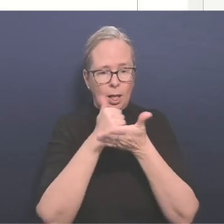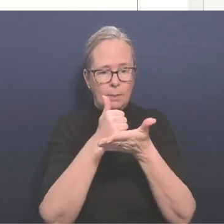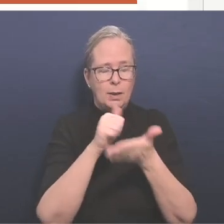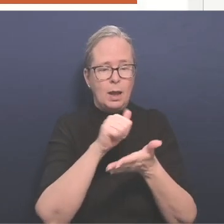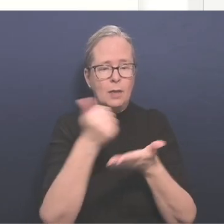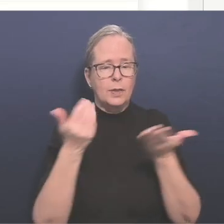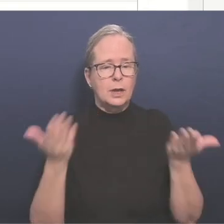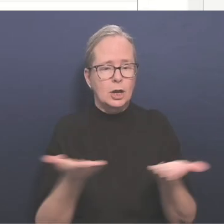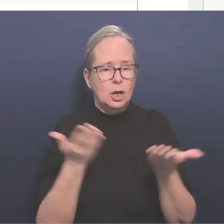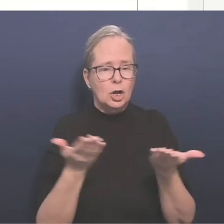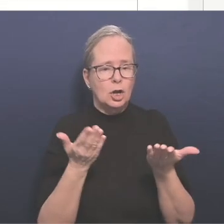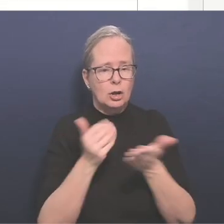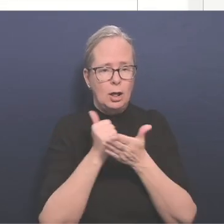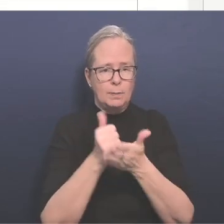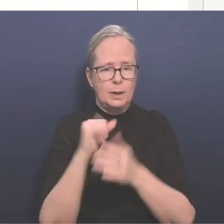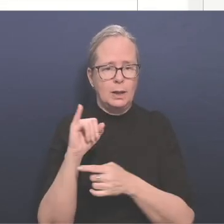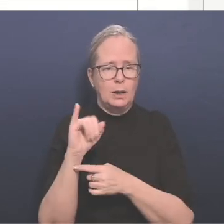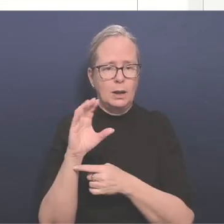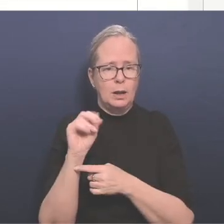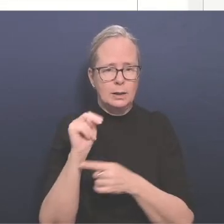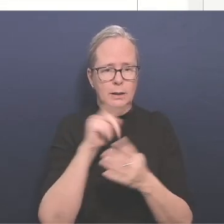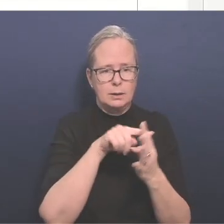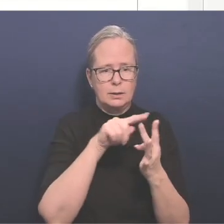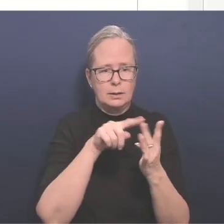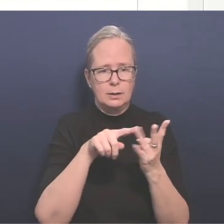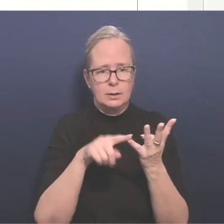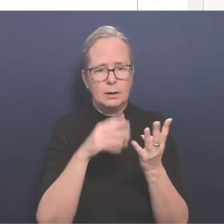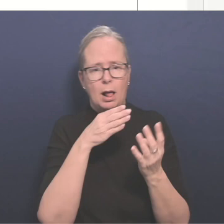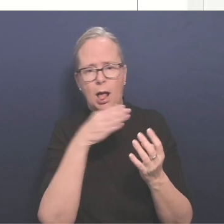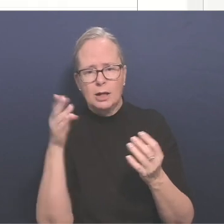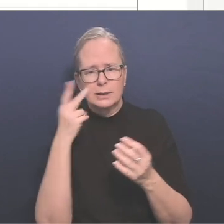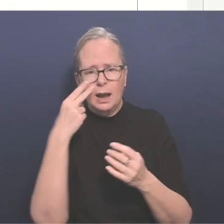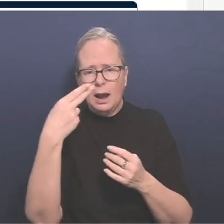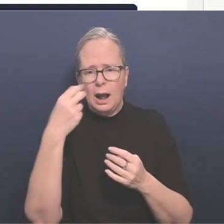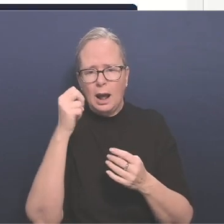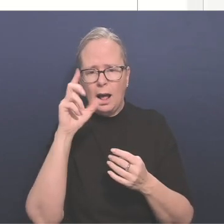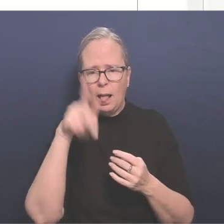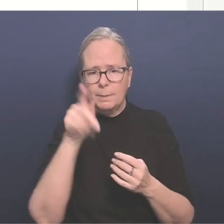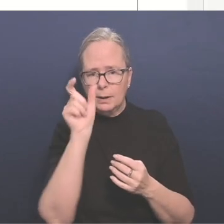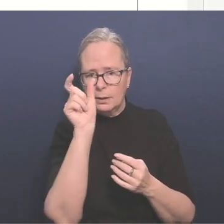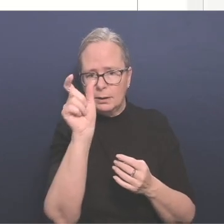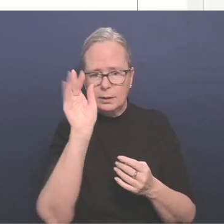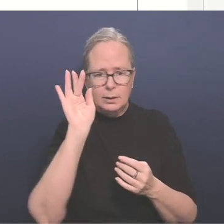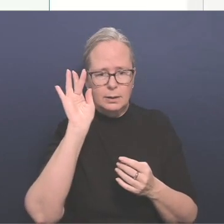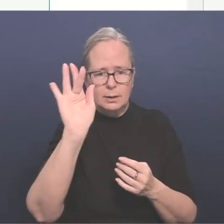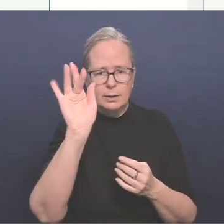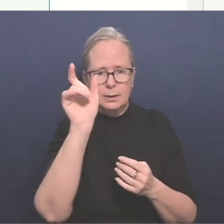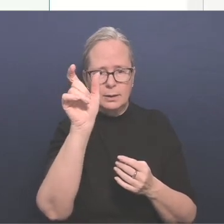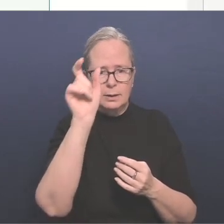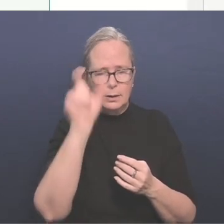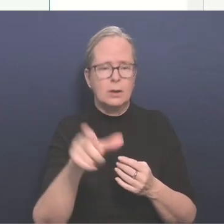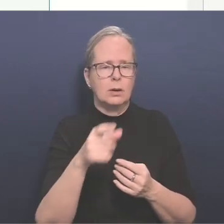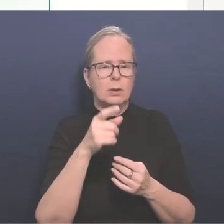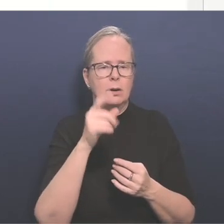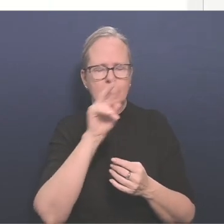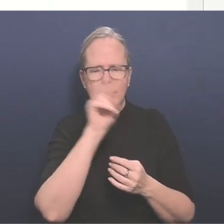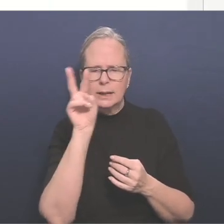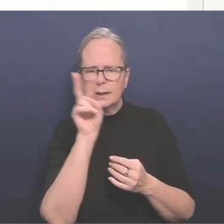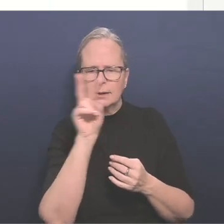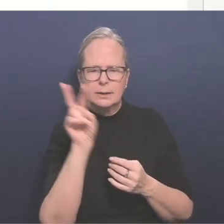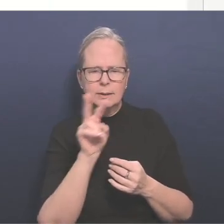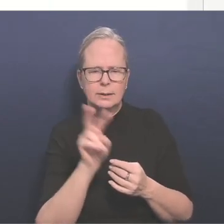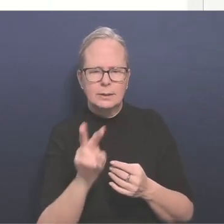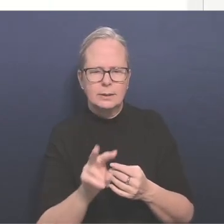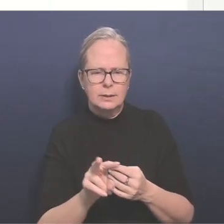of agencies that Aisha can contact. So the same thing applies to all the other regions,